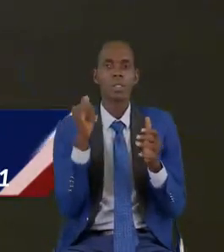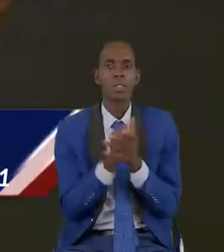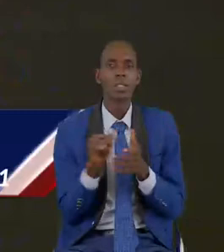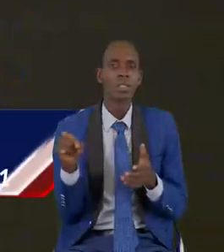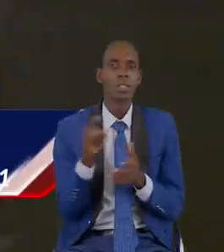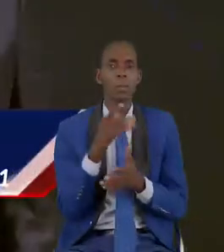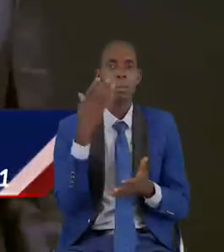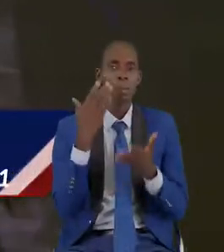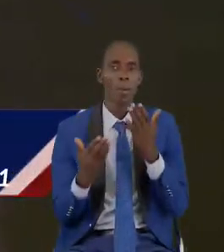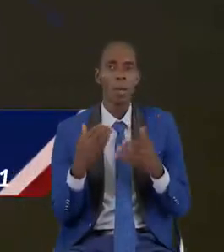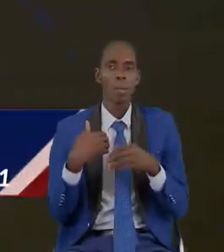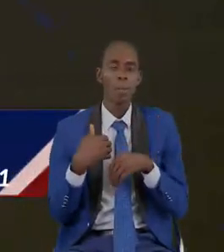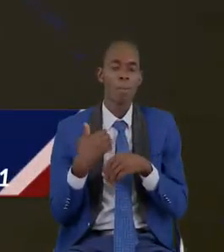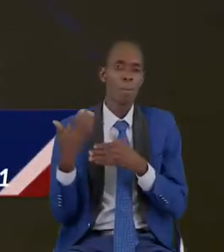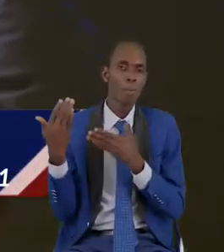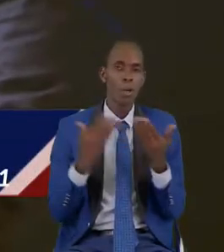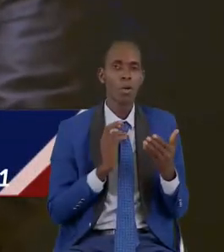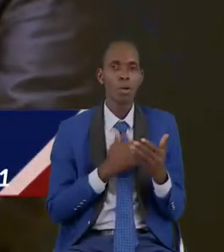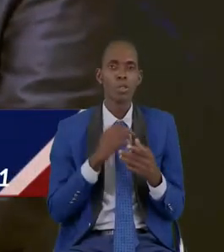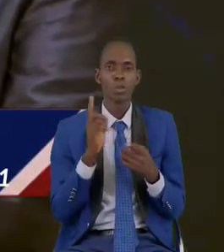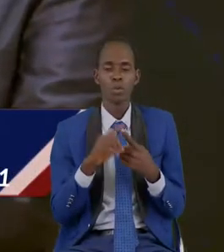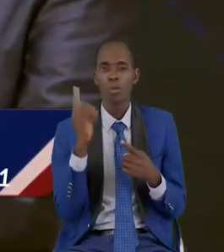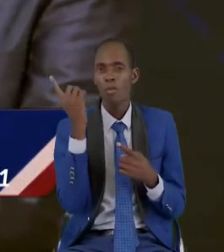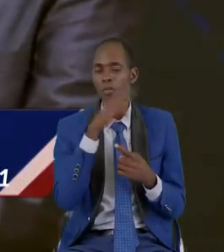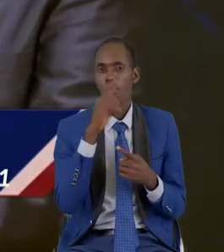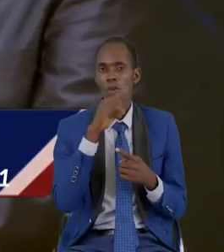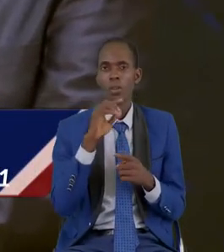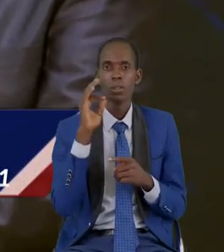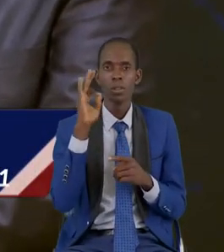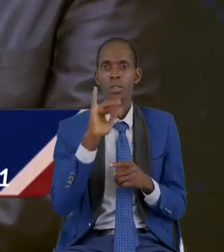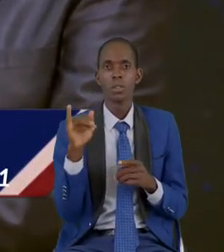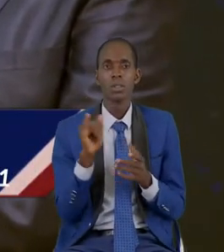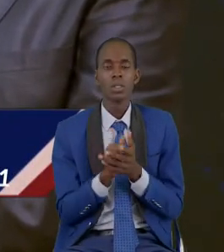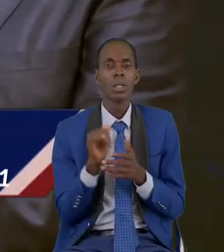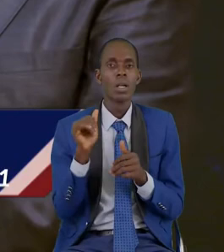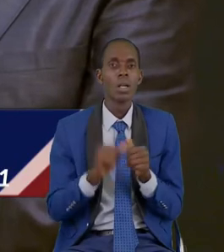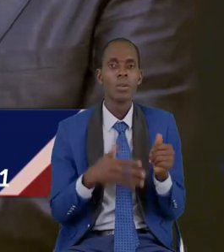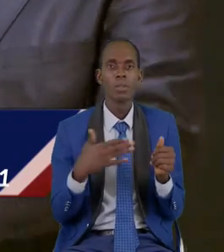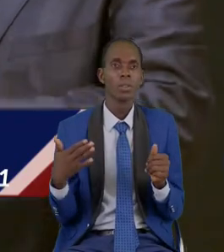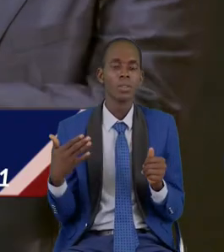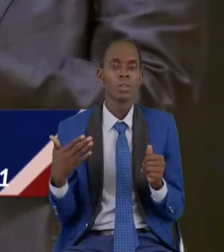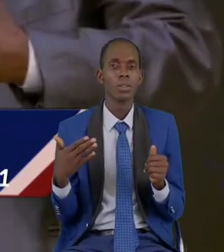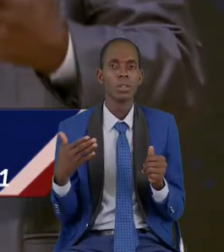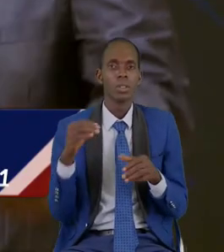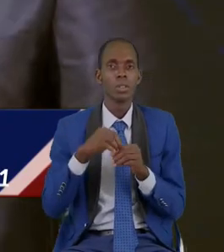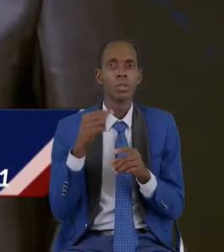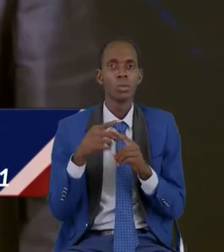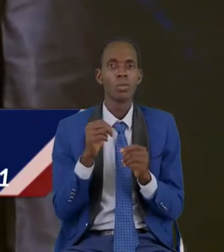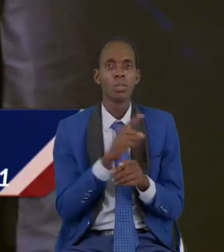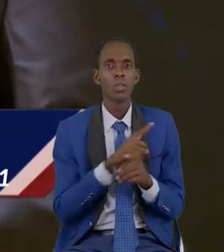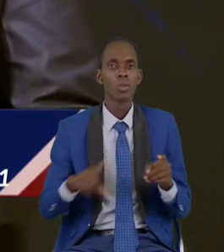to false doctrine, that everything we stood for in the word of the Lord, that we